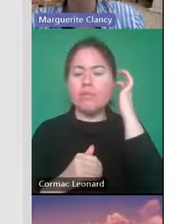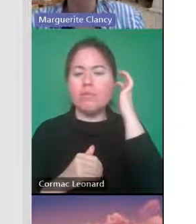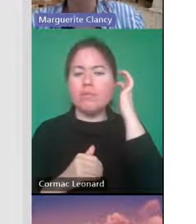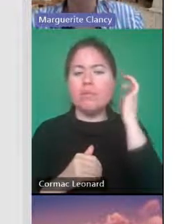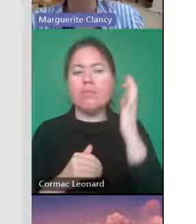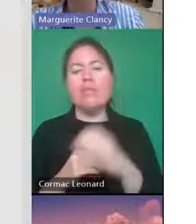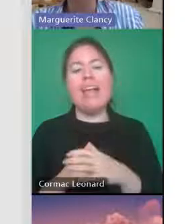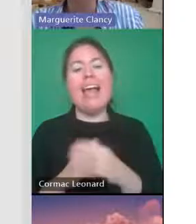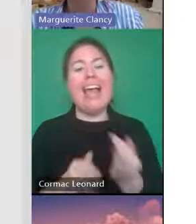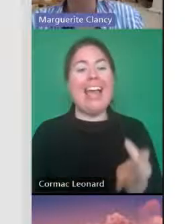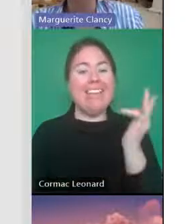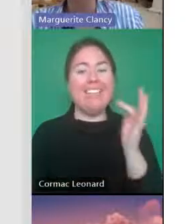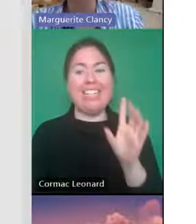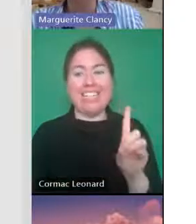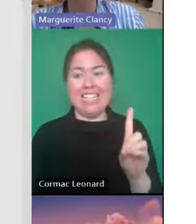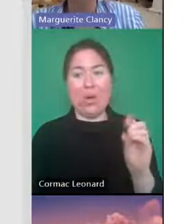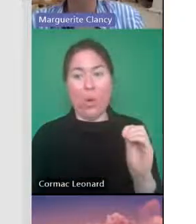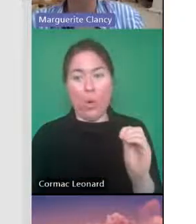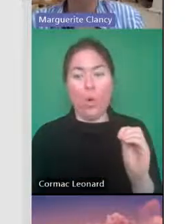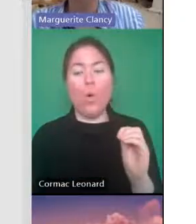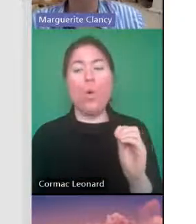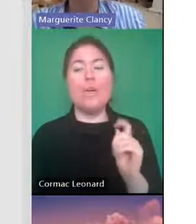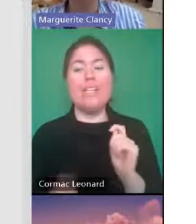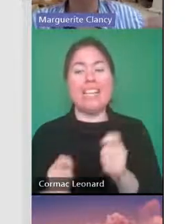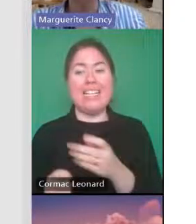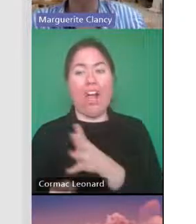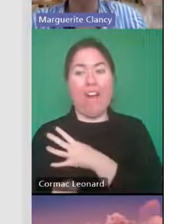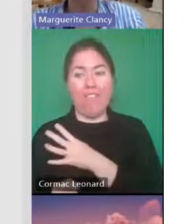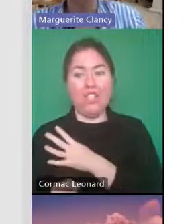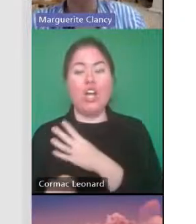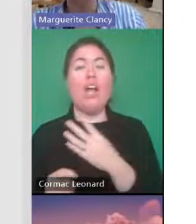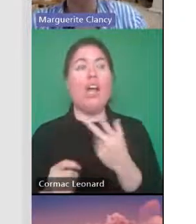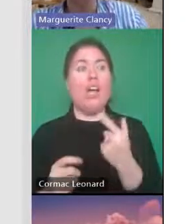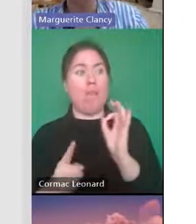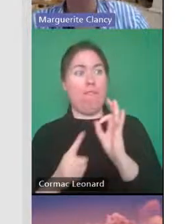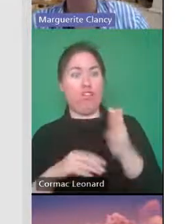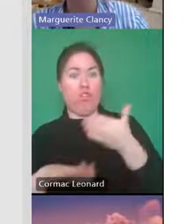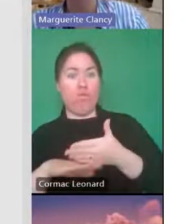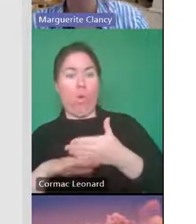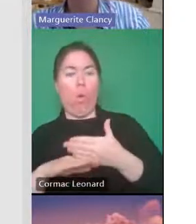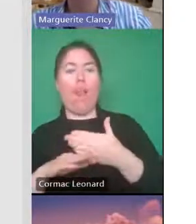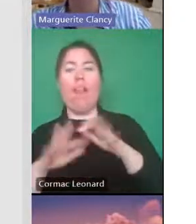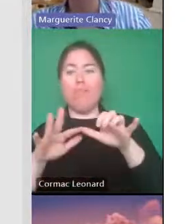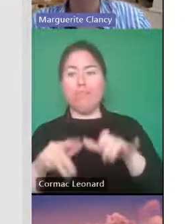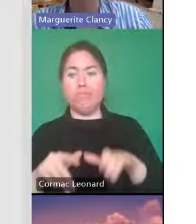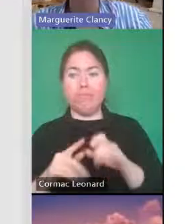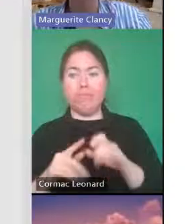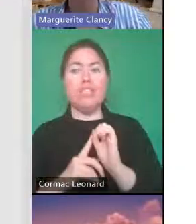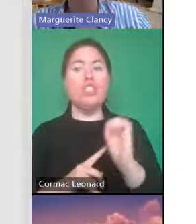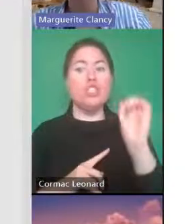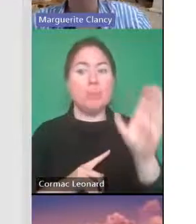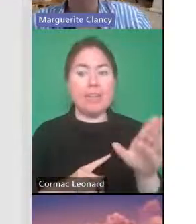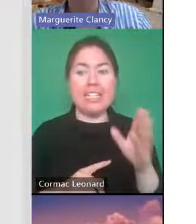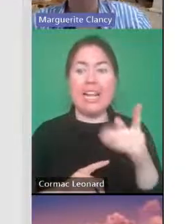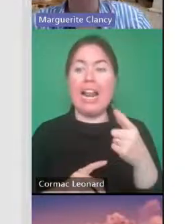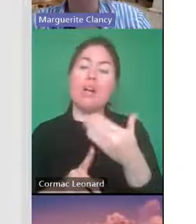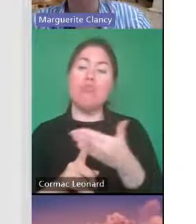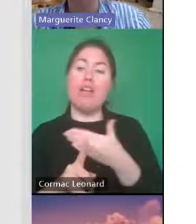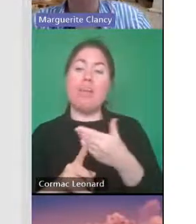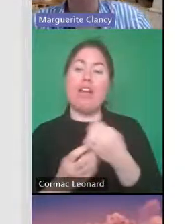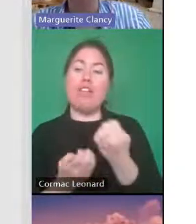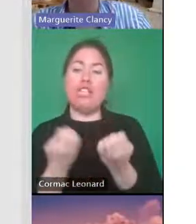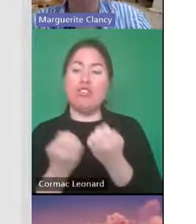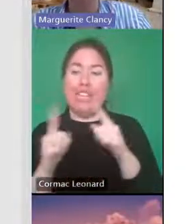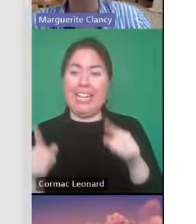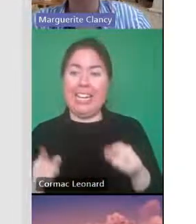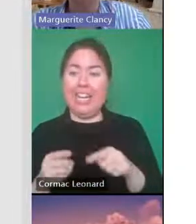if DOs are completing in their professional capacity and they should be submitting a preliminary screening form, it's through